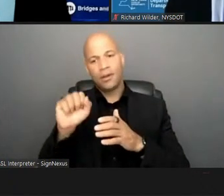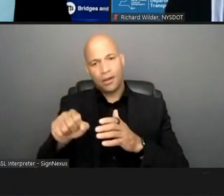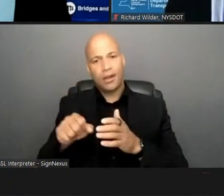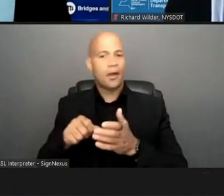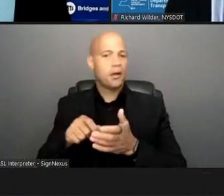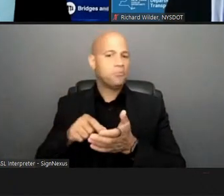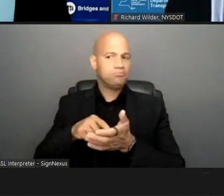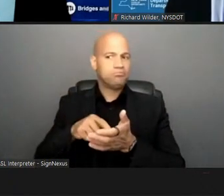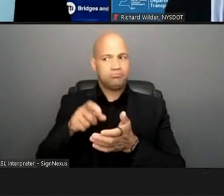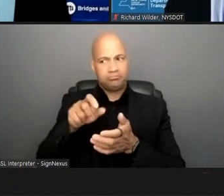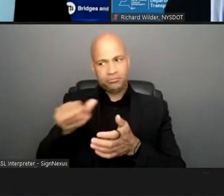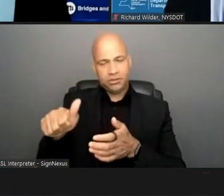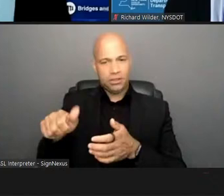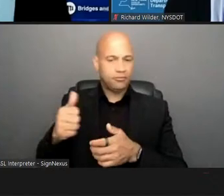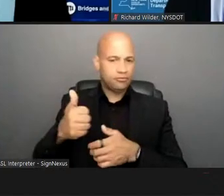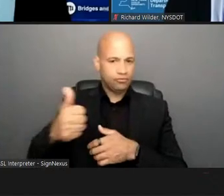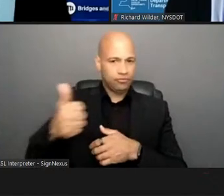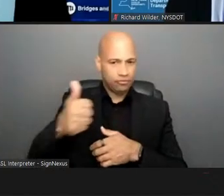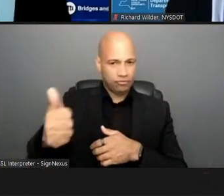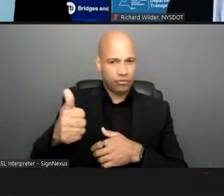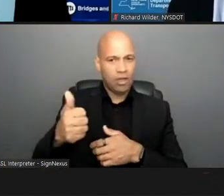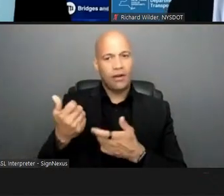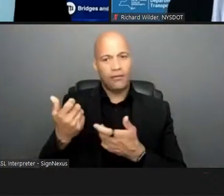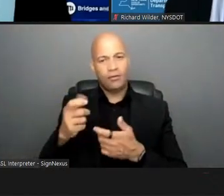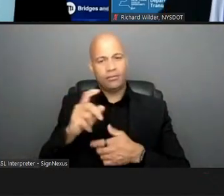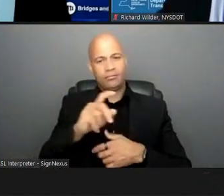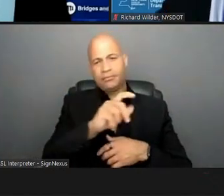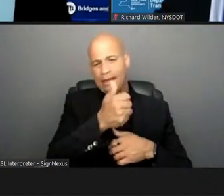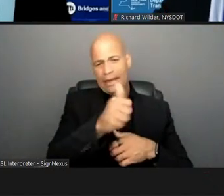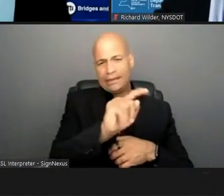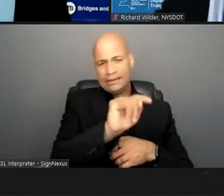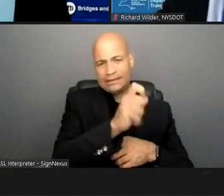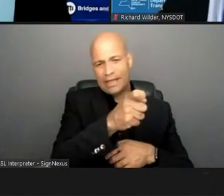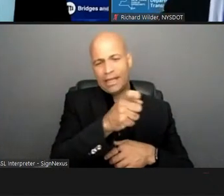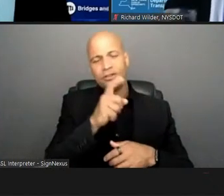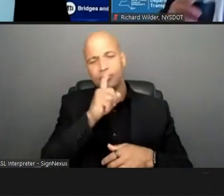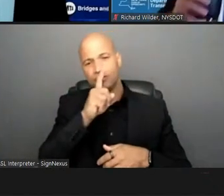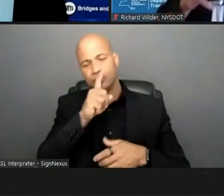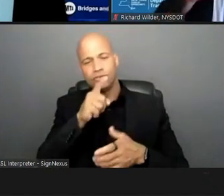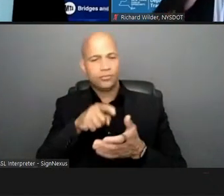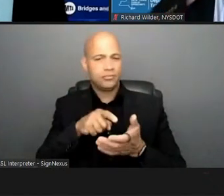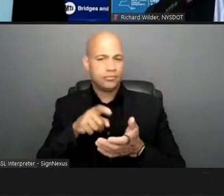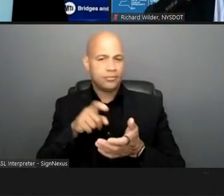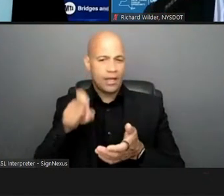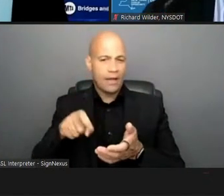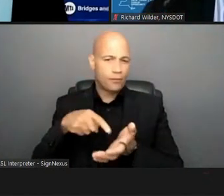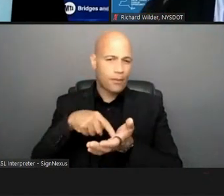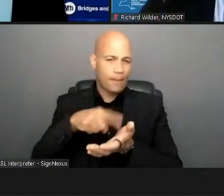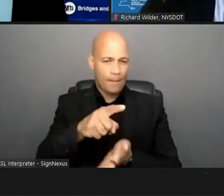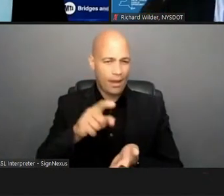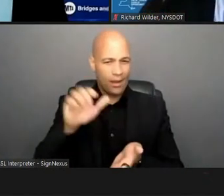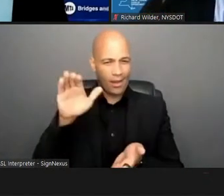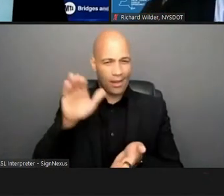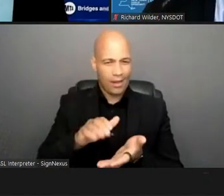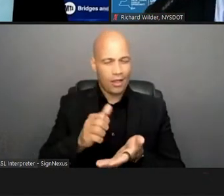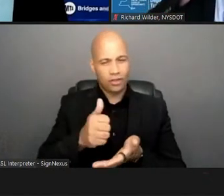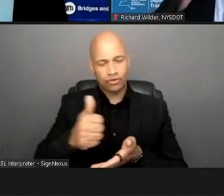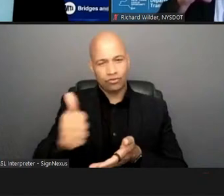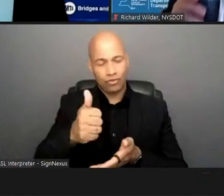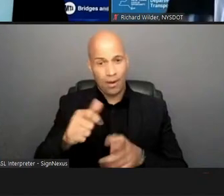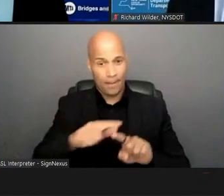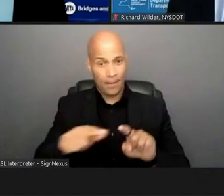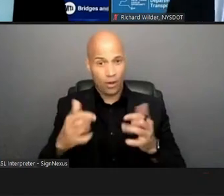passengers though any tax ultimately does hurt drivers through fewer rides the newly proposed fees however